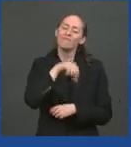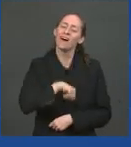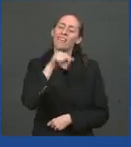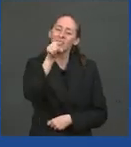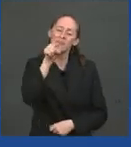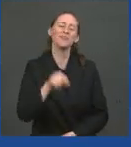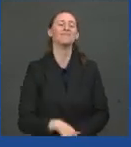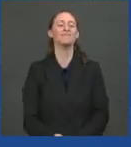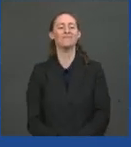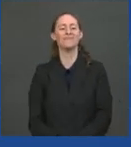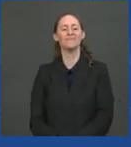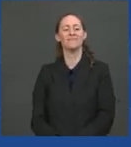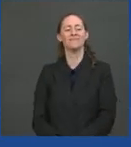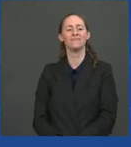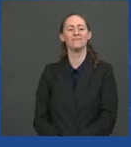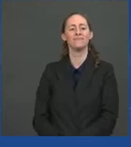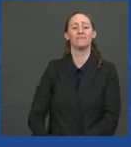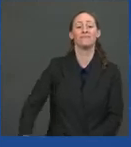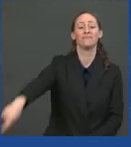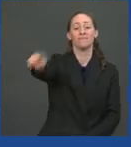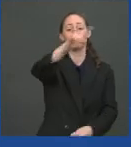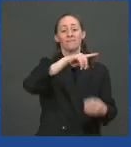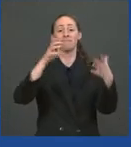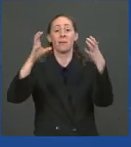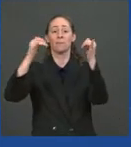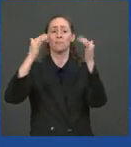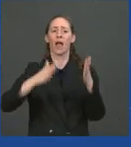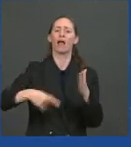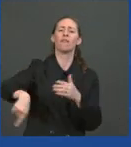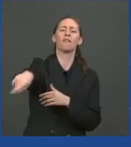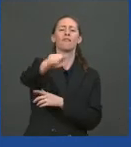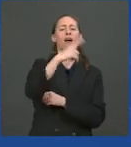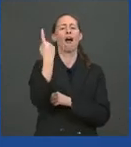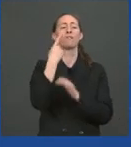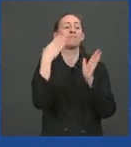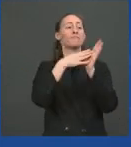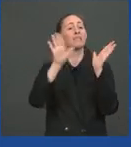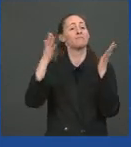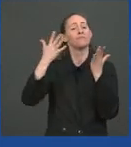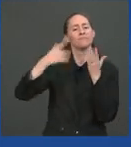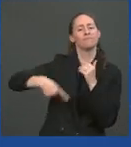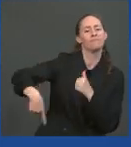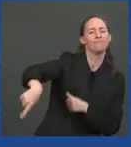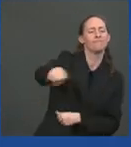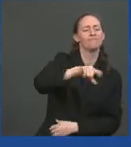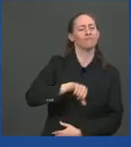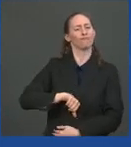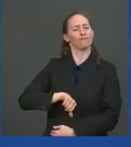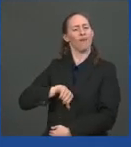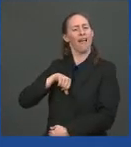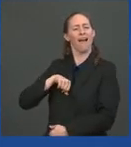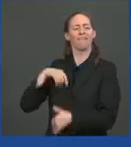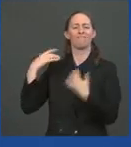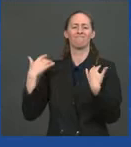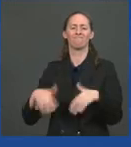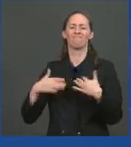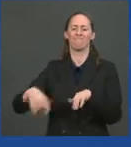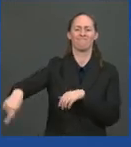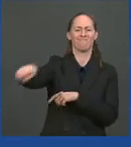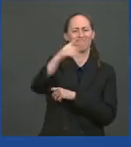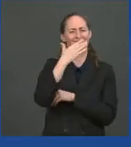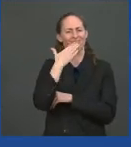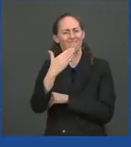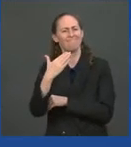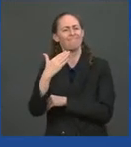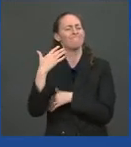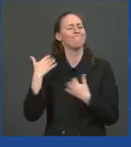you represent for so many people. Pride and decency. Just look at the enduring images during the